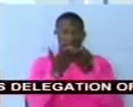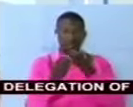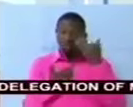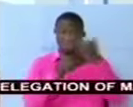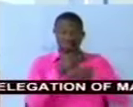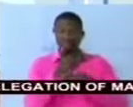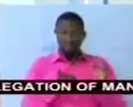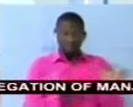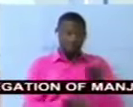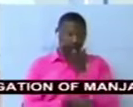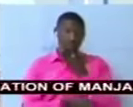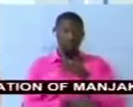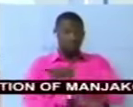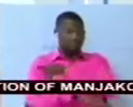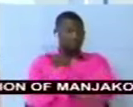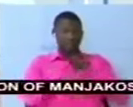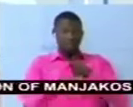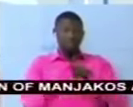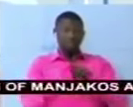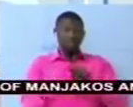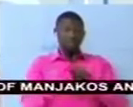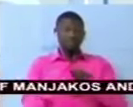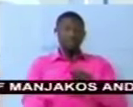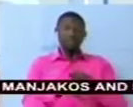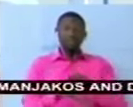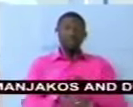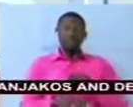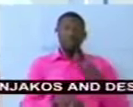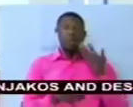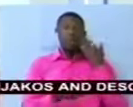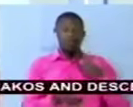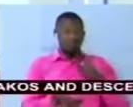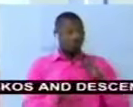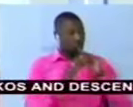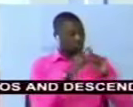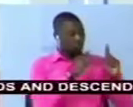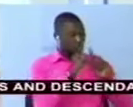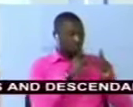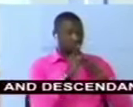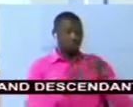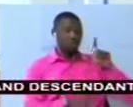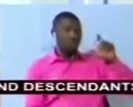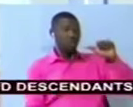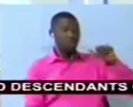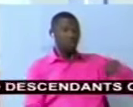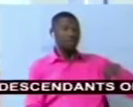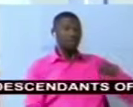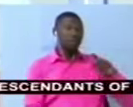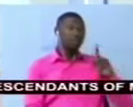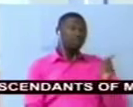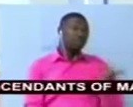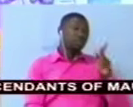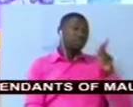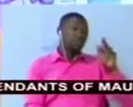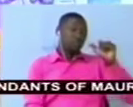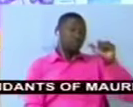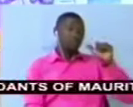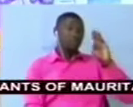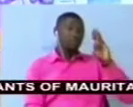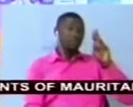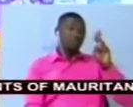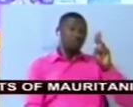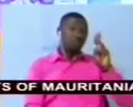going on. That is when you spoke to Lanka. Did you go to the place subsequently to see what was going on? Wax nga ne bala nga don